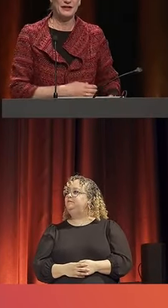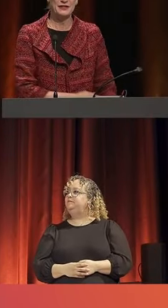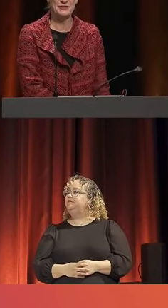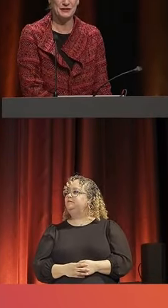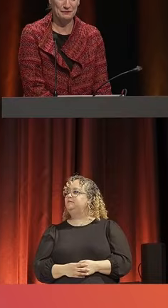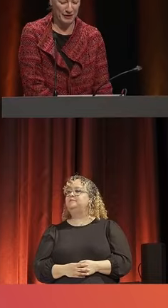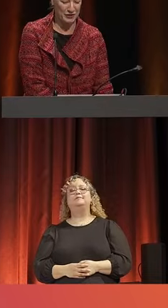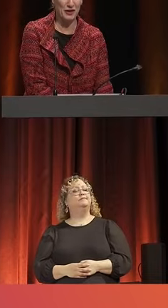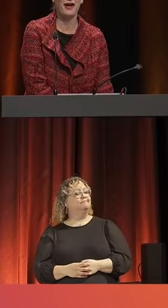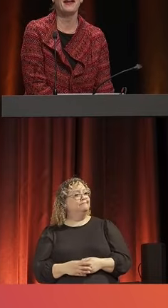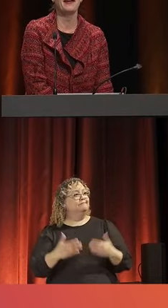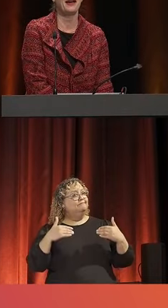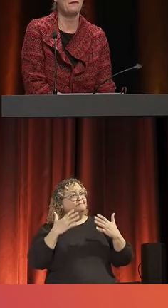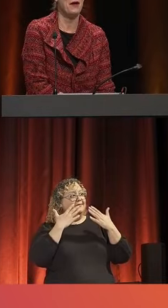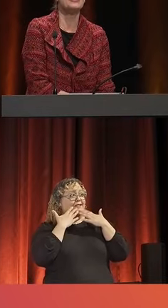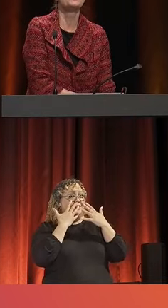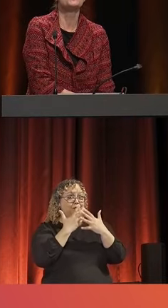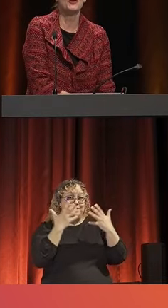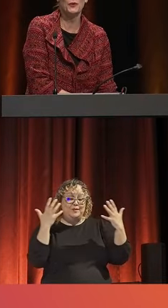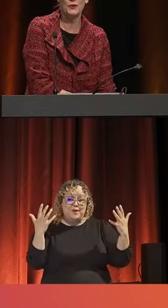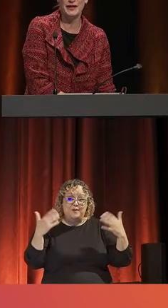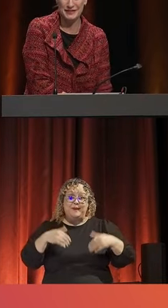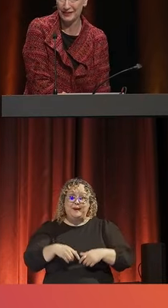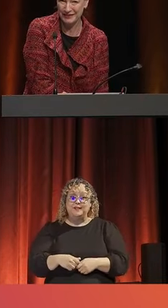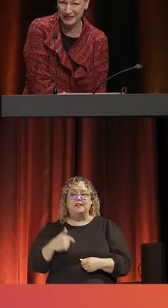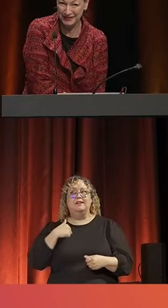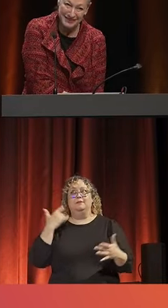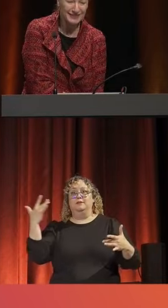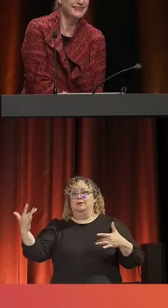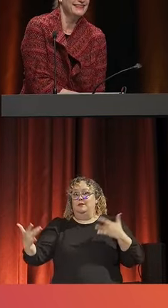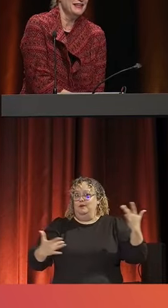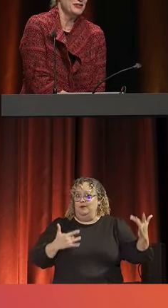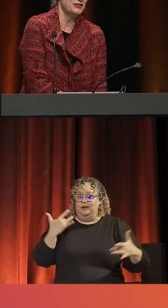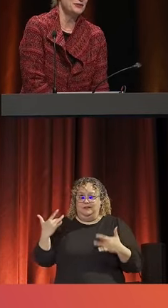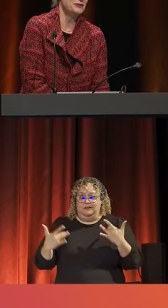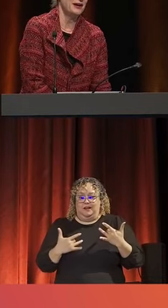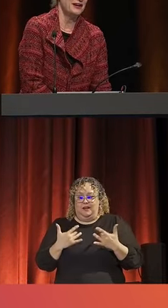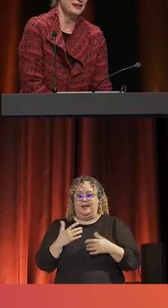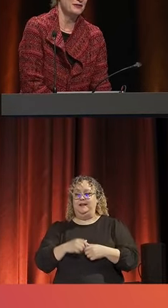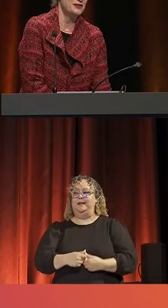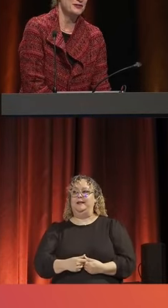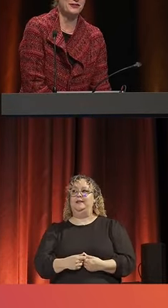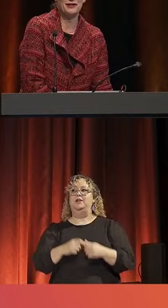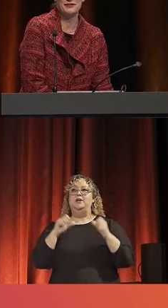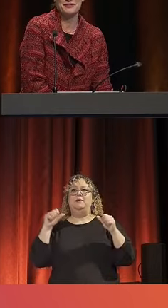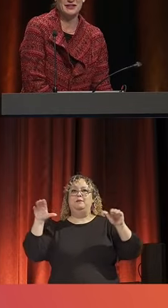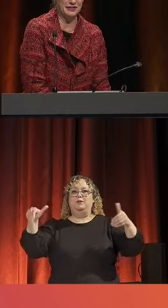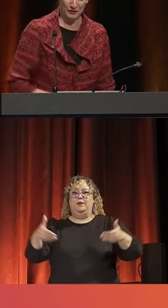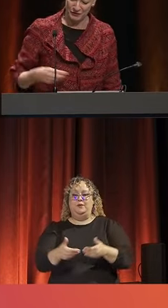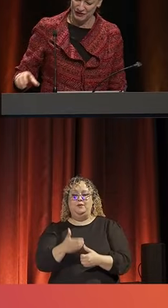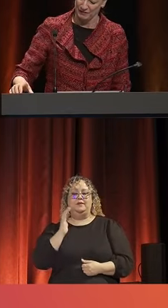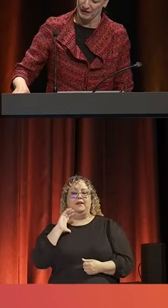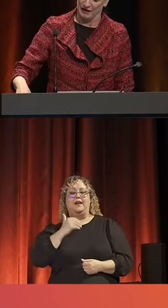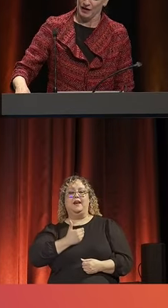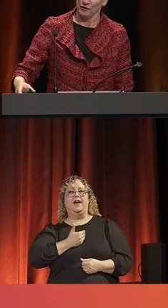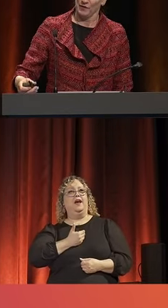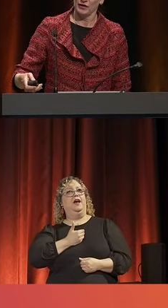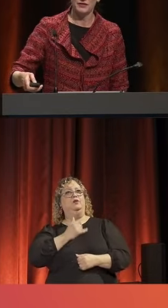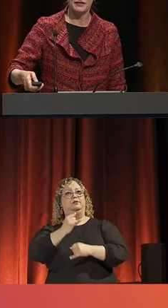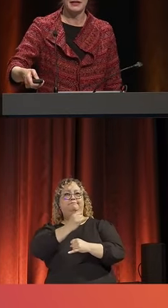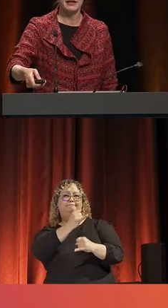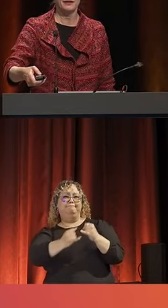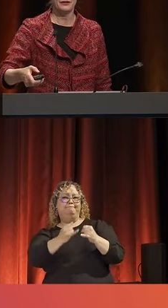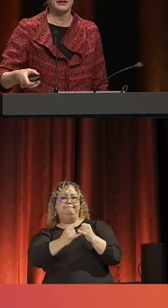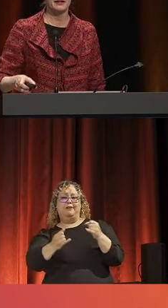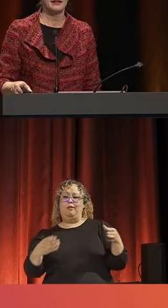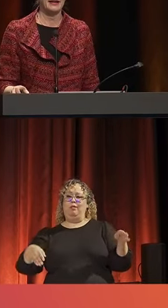Well, thank you so much. I am so excited to introduce our closing keynote. Our